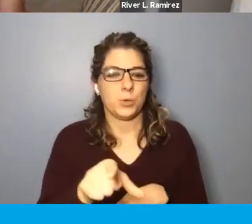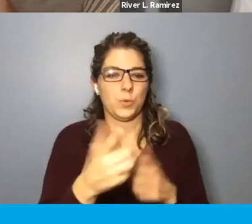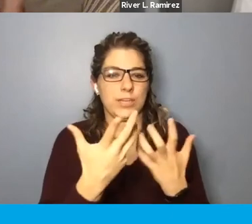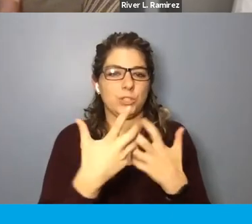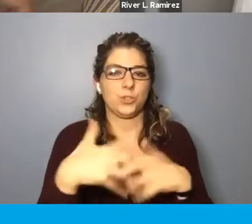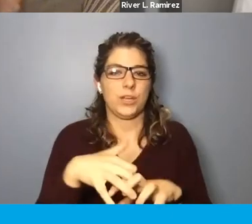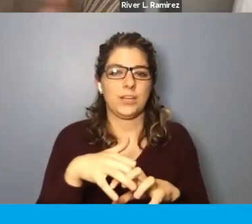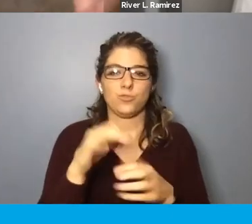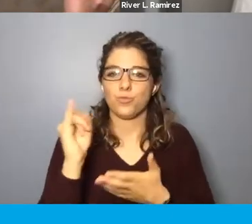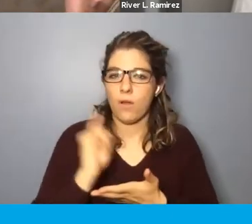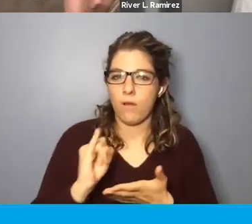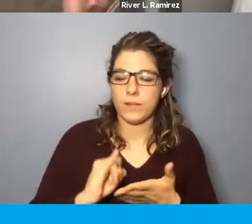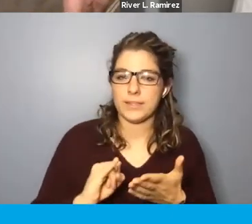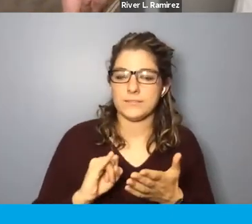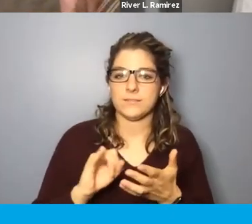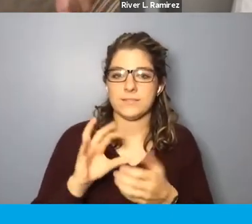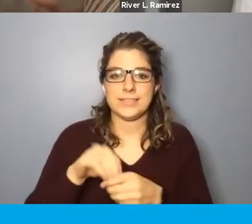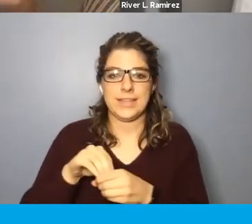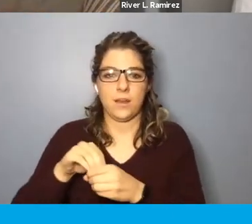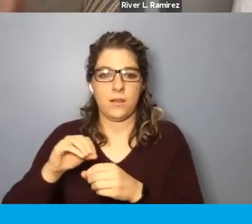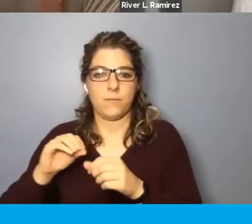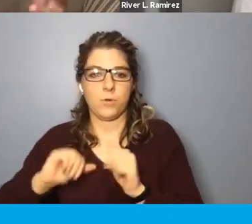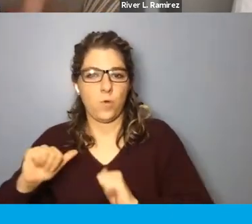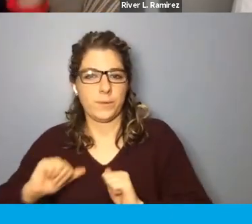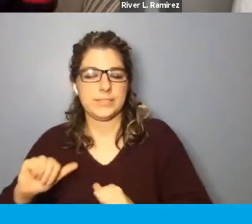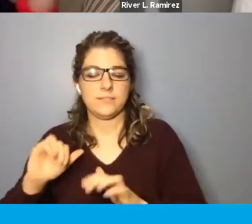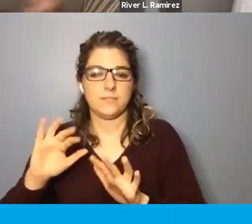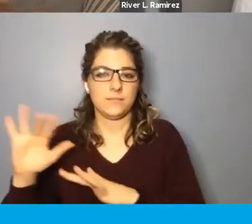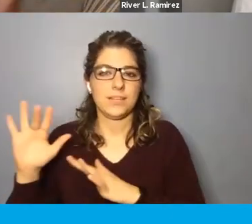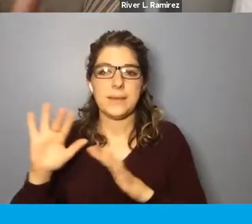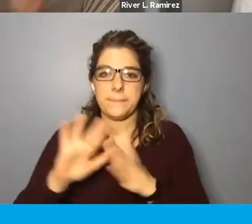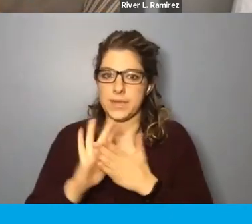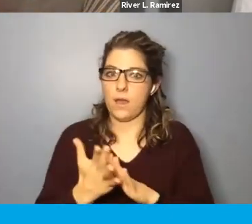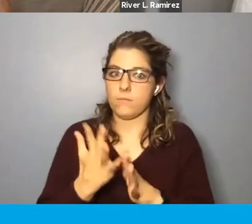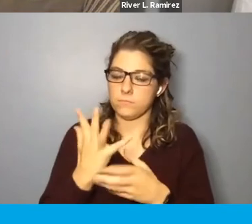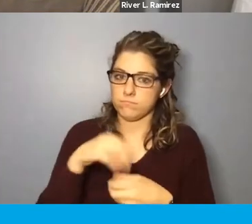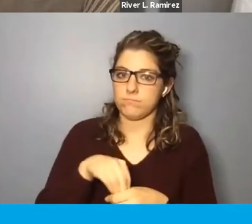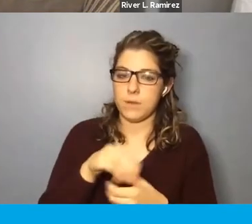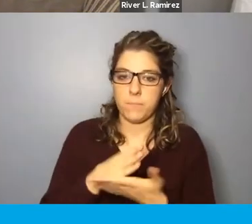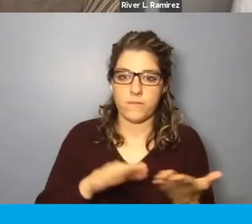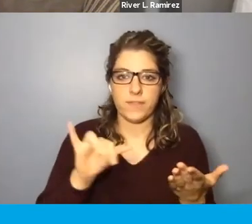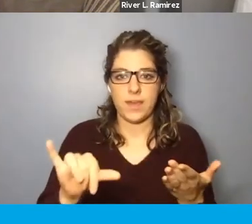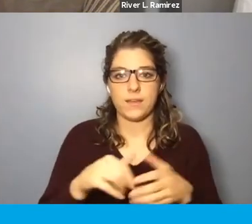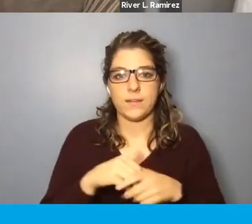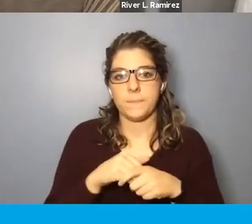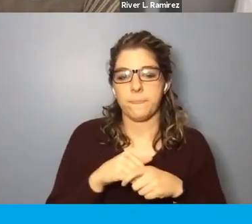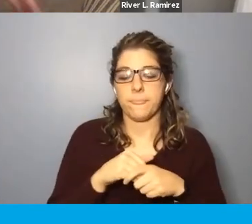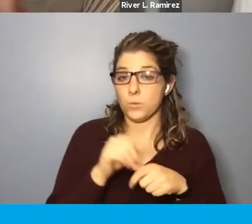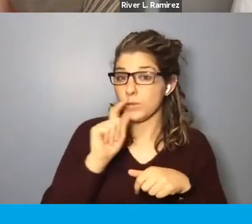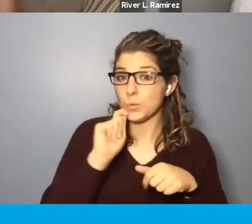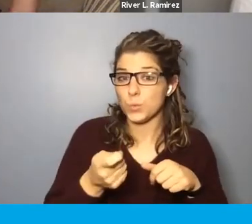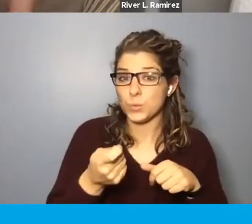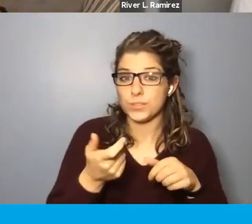like drawing with the inside of performances and would draw, you know, it's like it becomes so deeply a part of it. Yeah. And it was really cool to